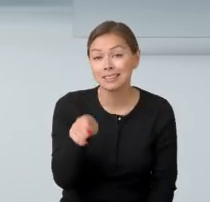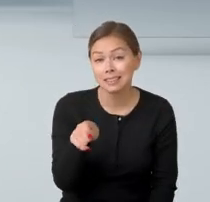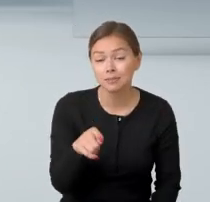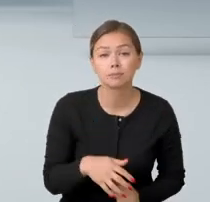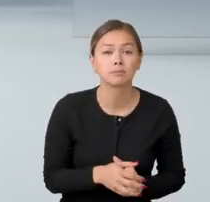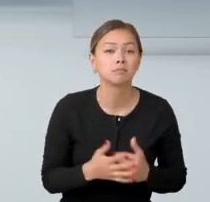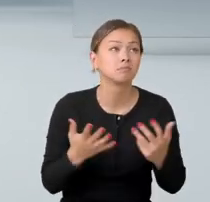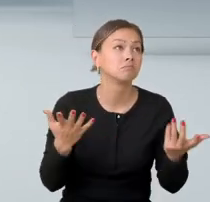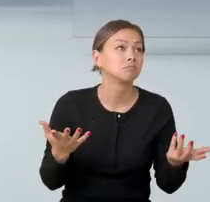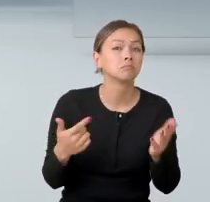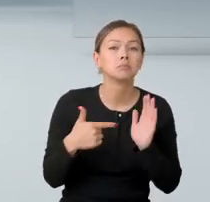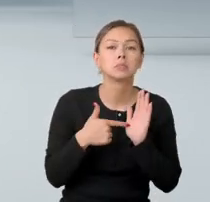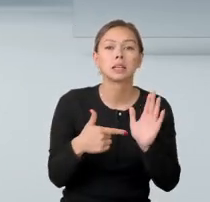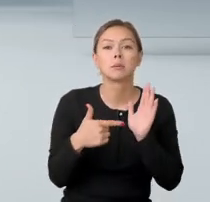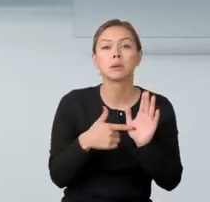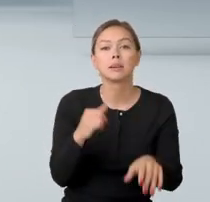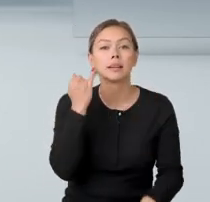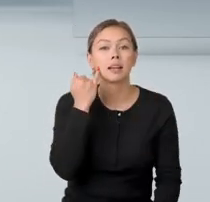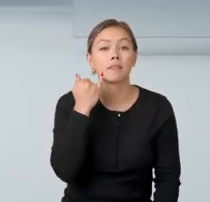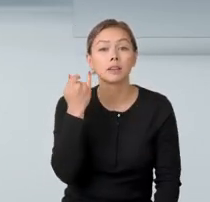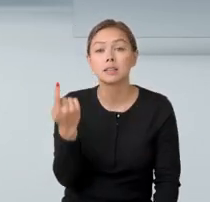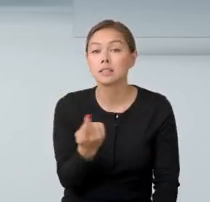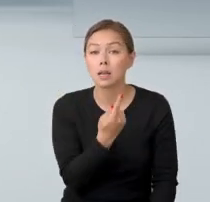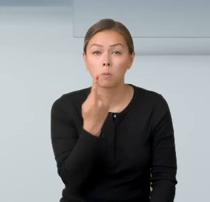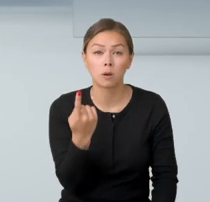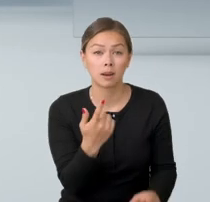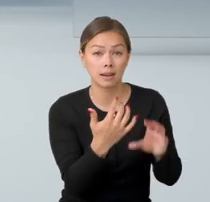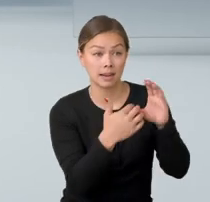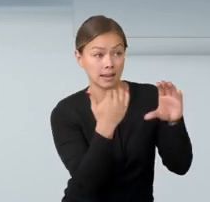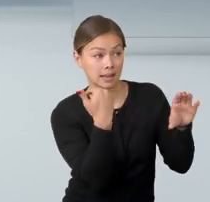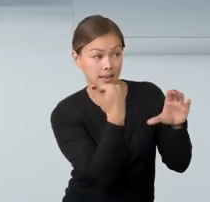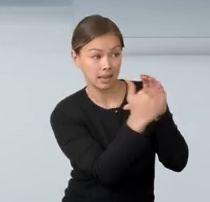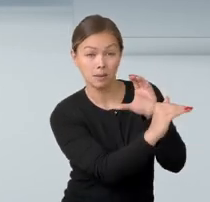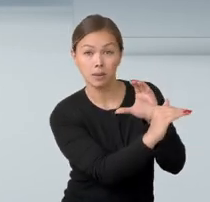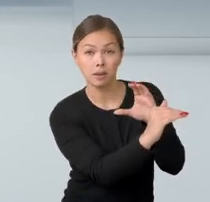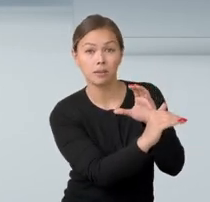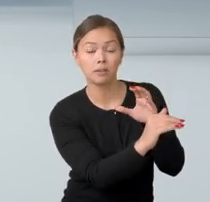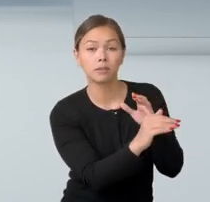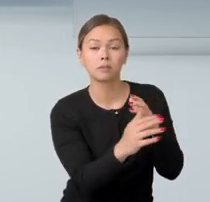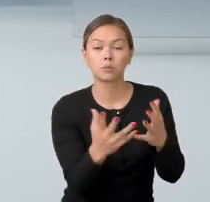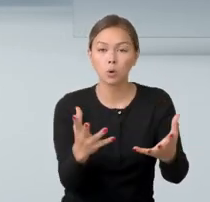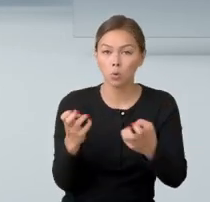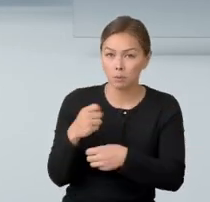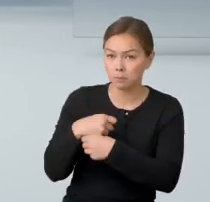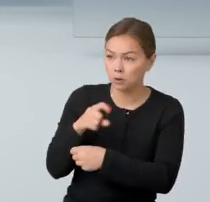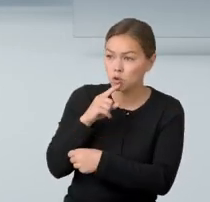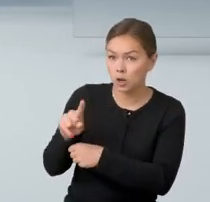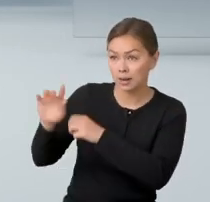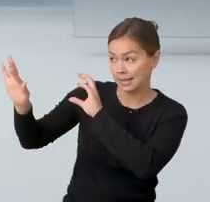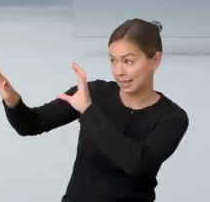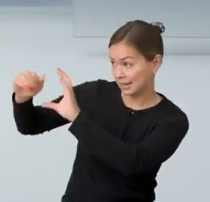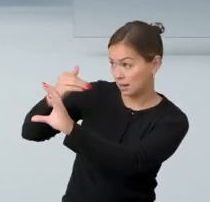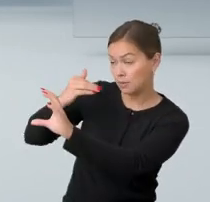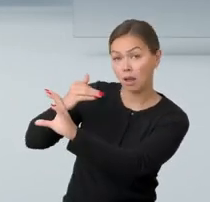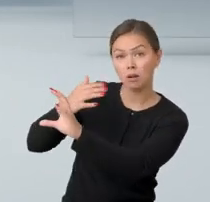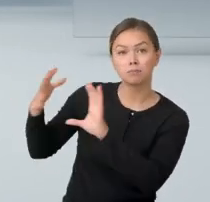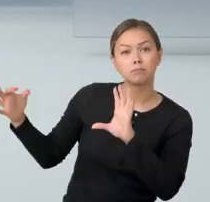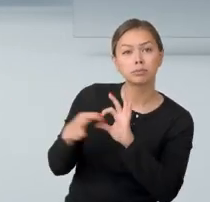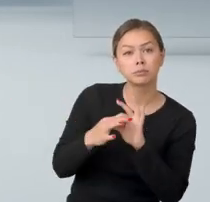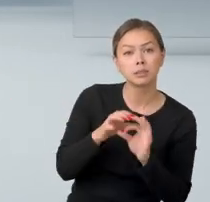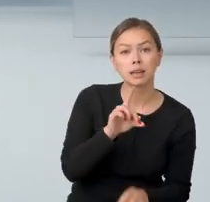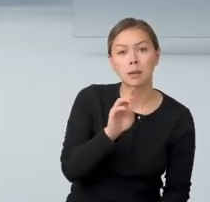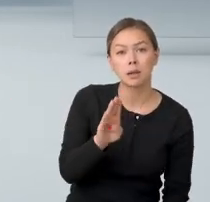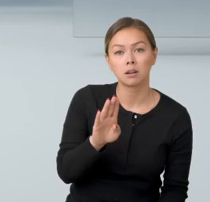if needed so imagine that if someone have sent something by email we want also to open a